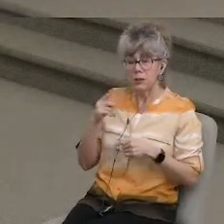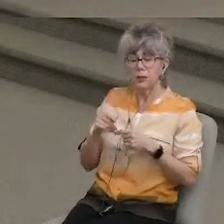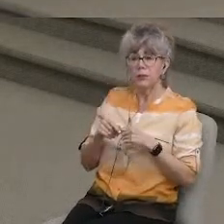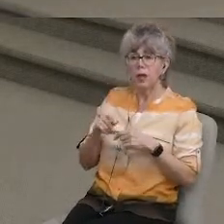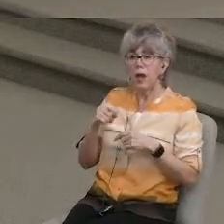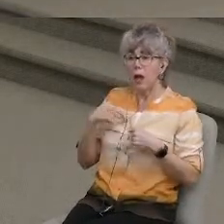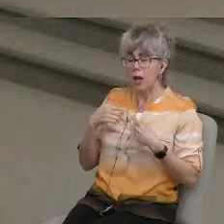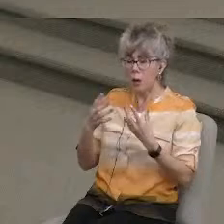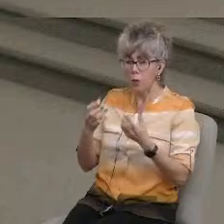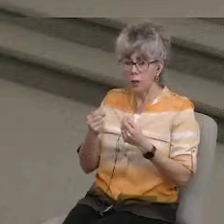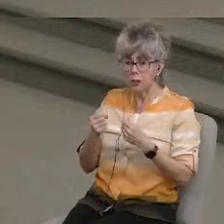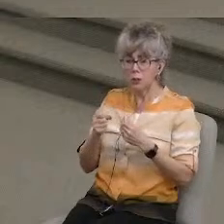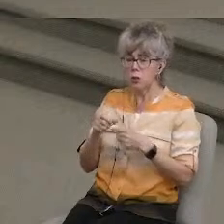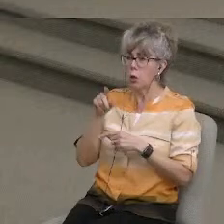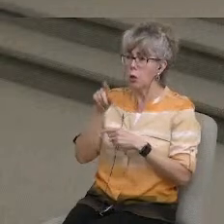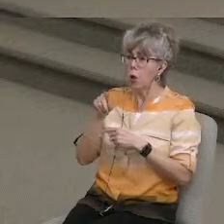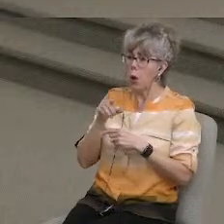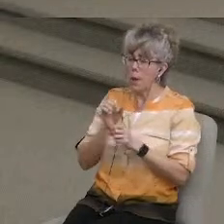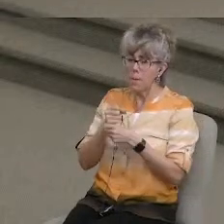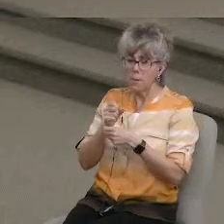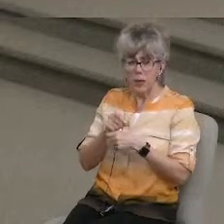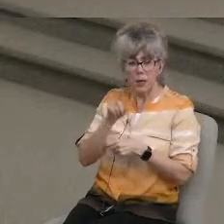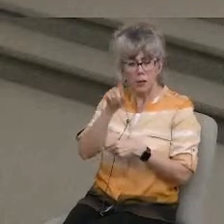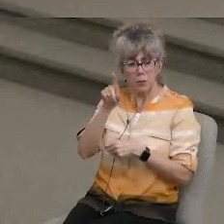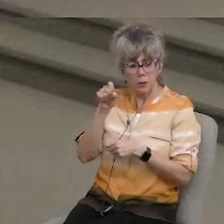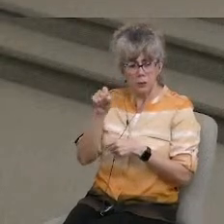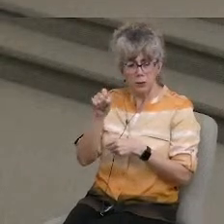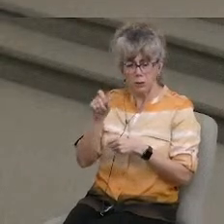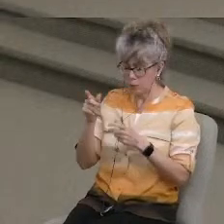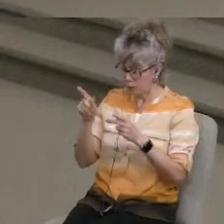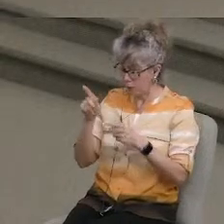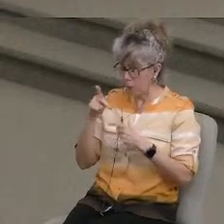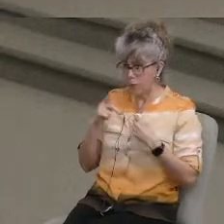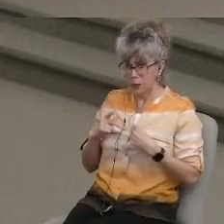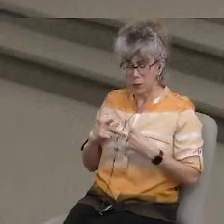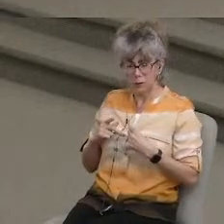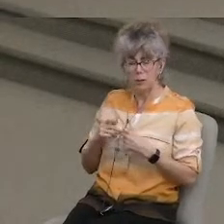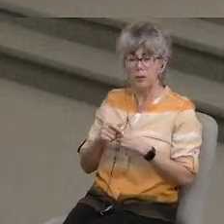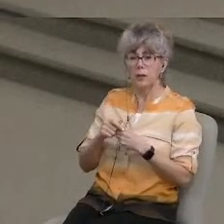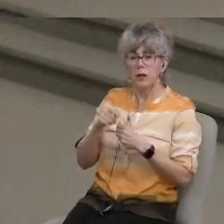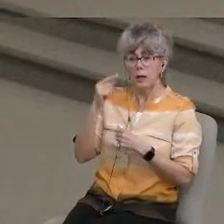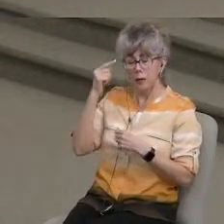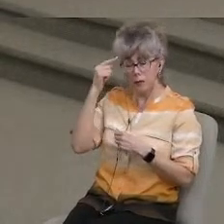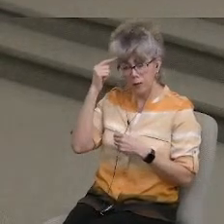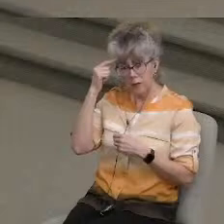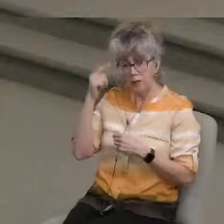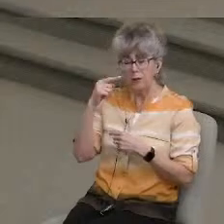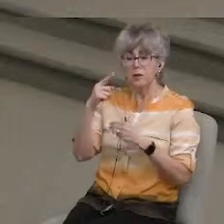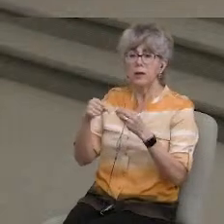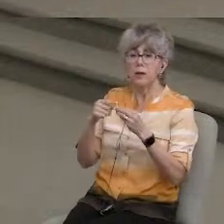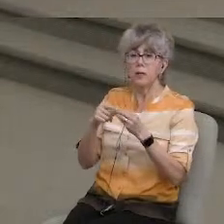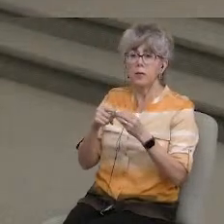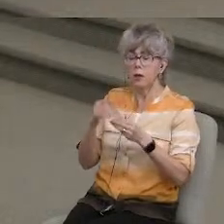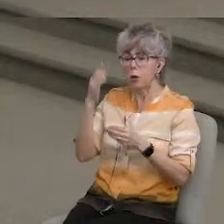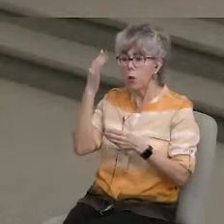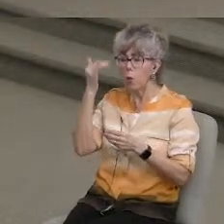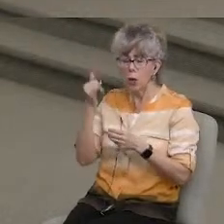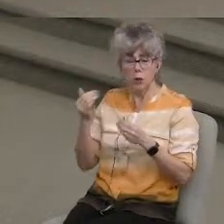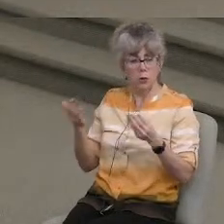I want you to make that question personal right now. I want you to think about why you're